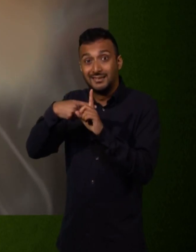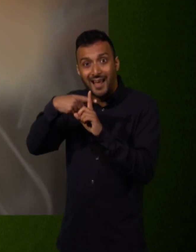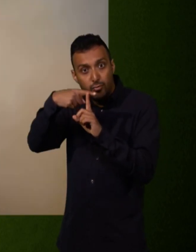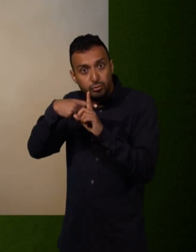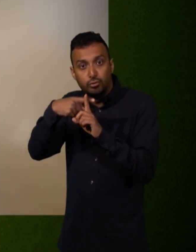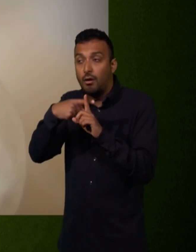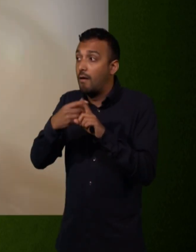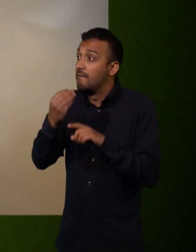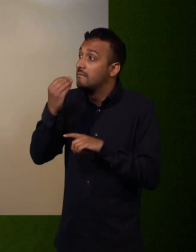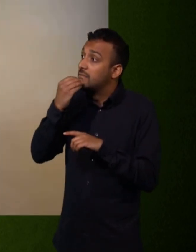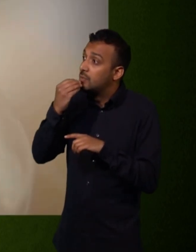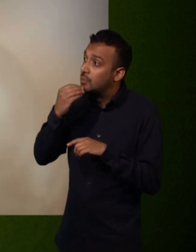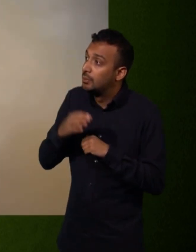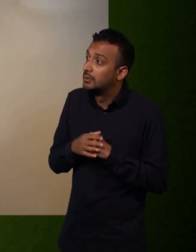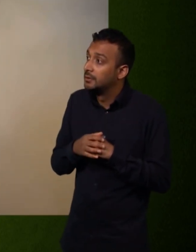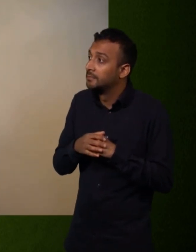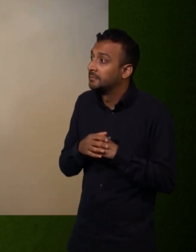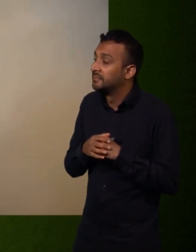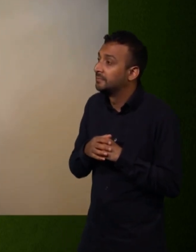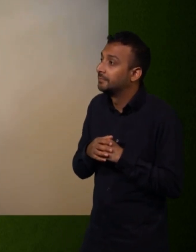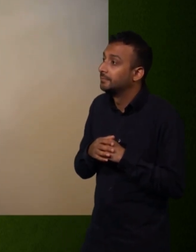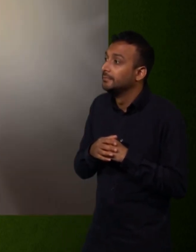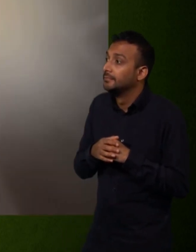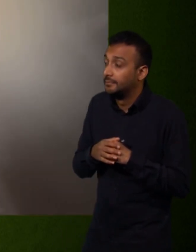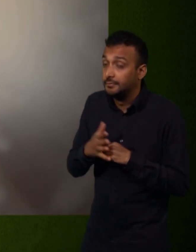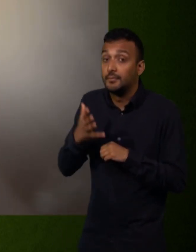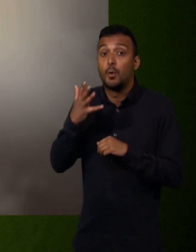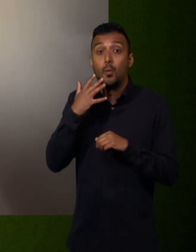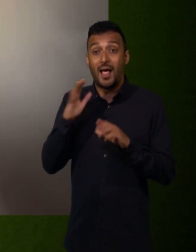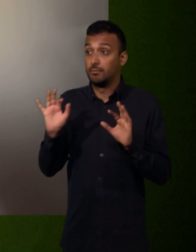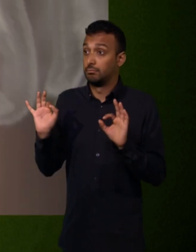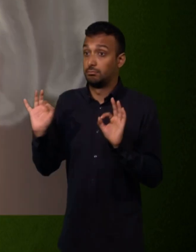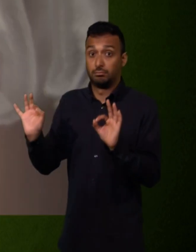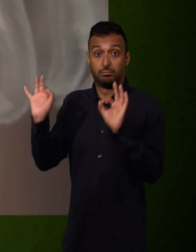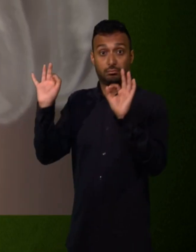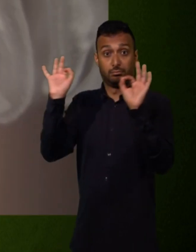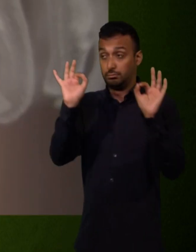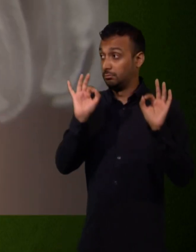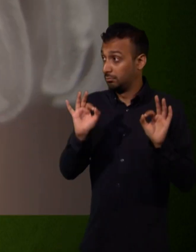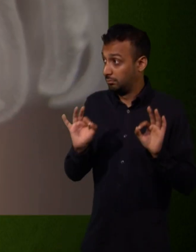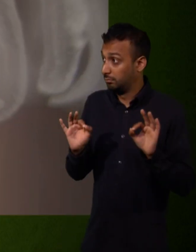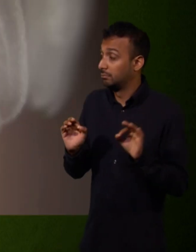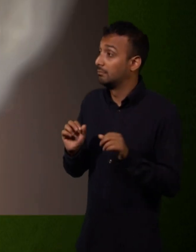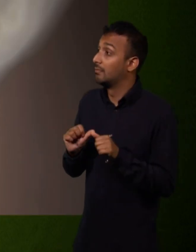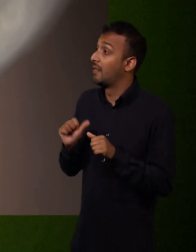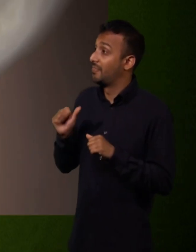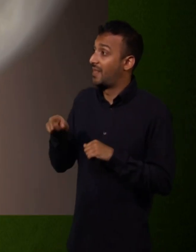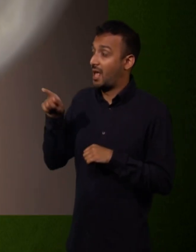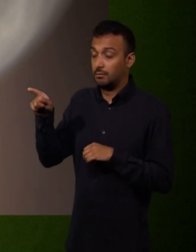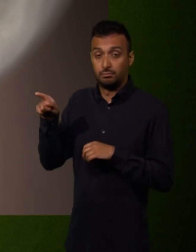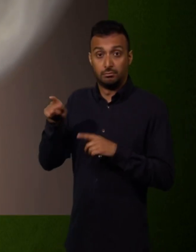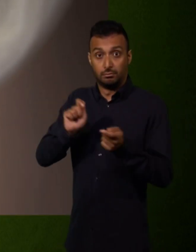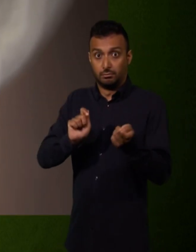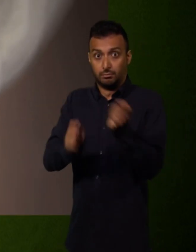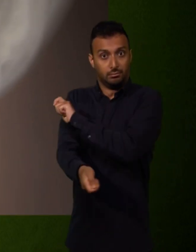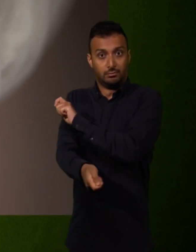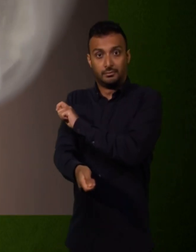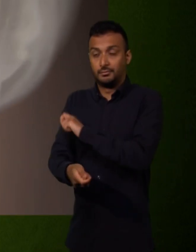And then, when conditions are perfect, the polyps transform,